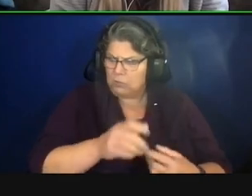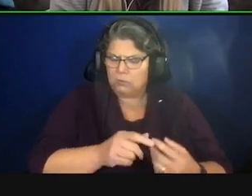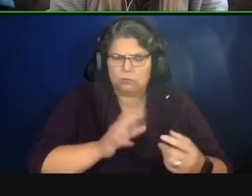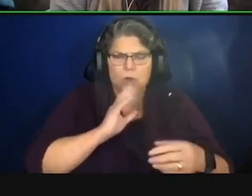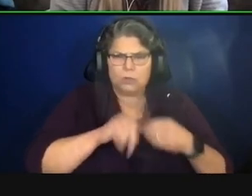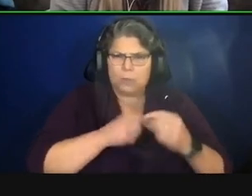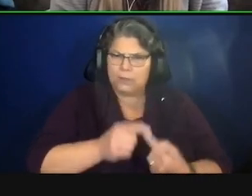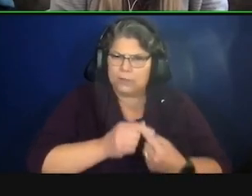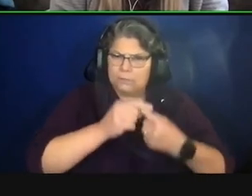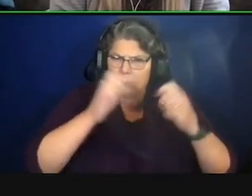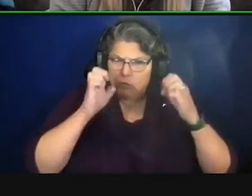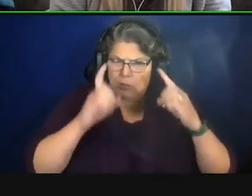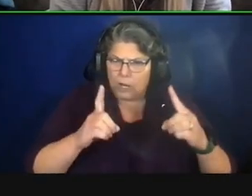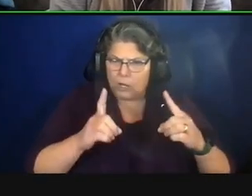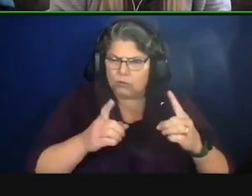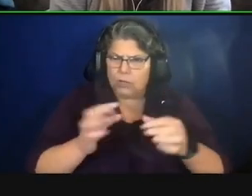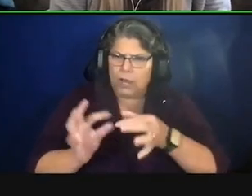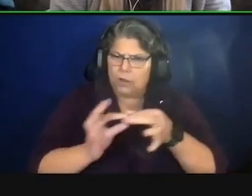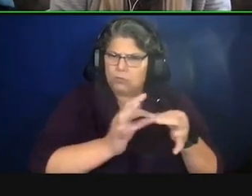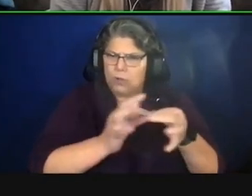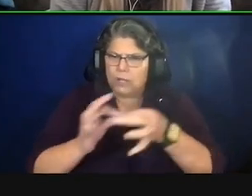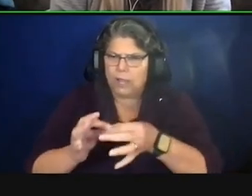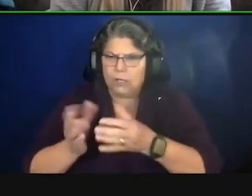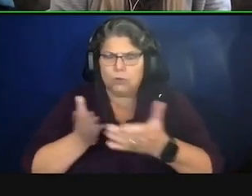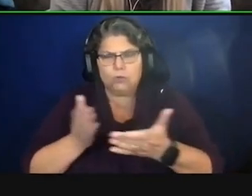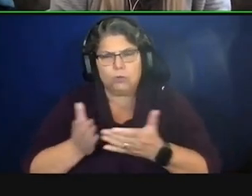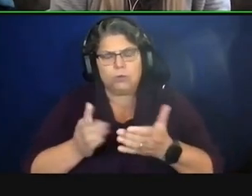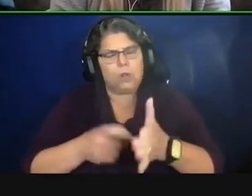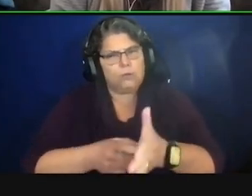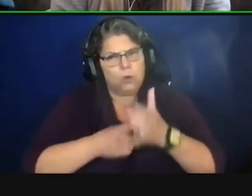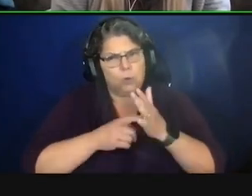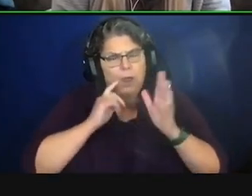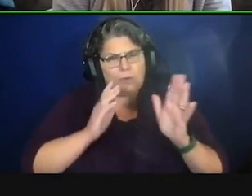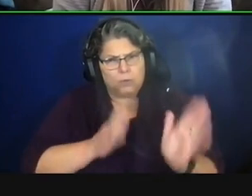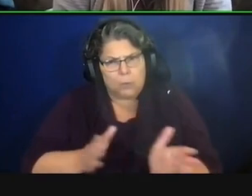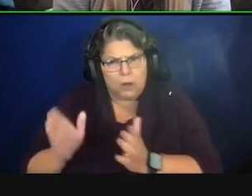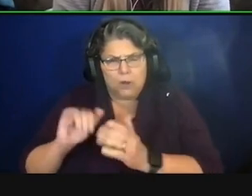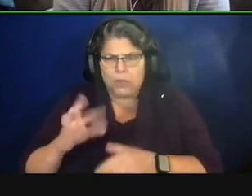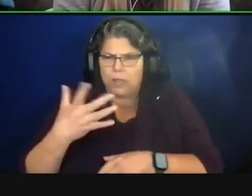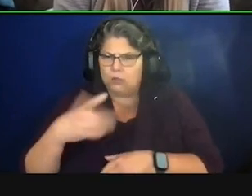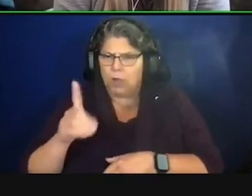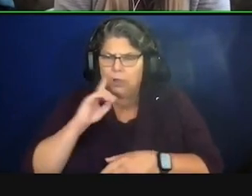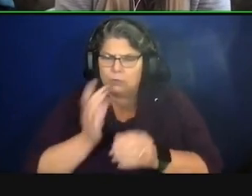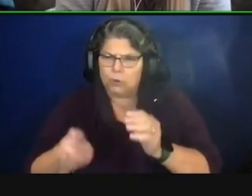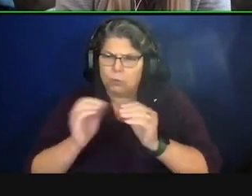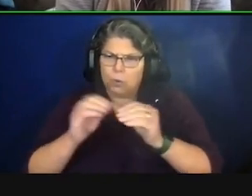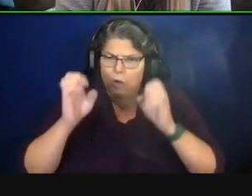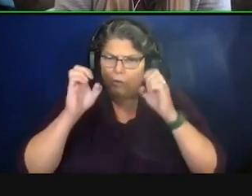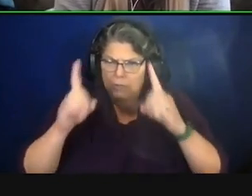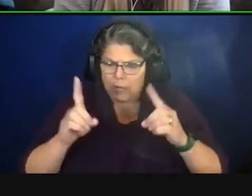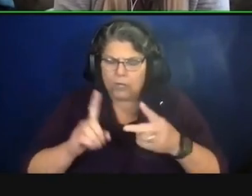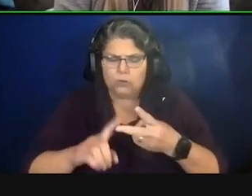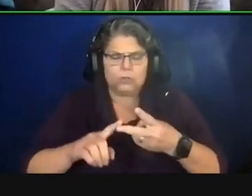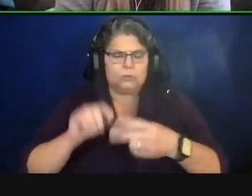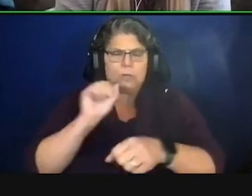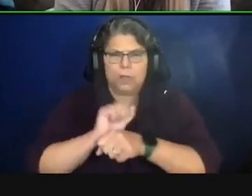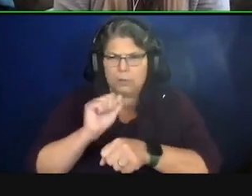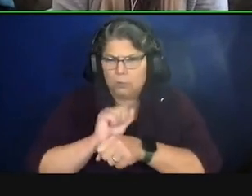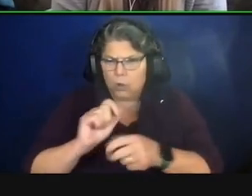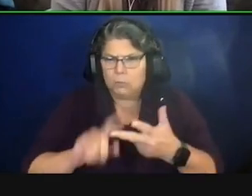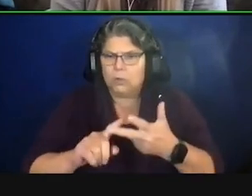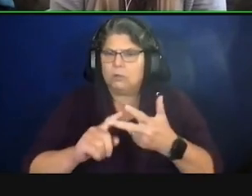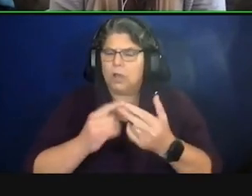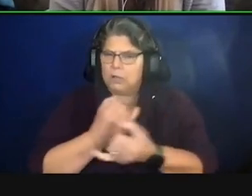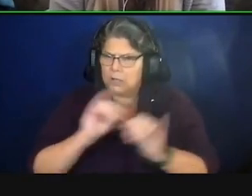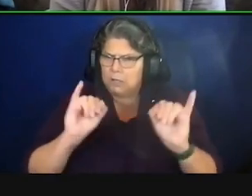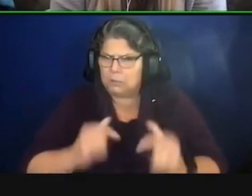services that are required to prepare that child for further education, employment, and independent